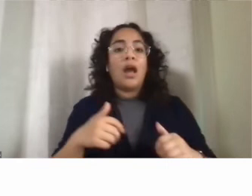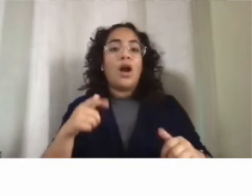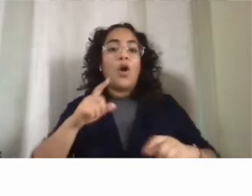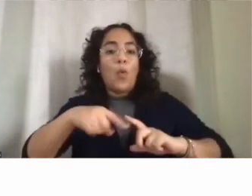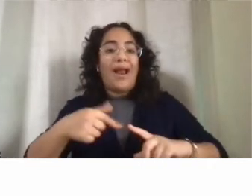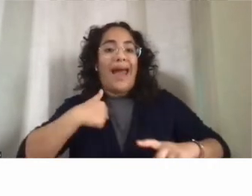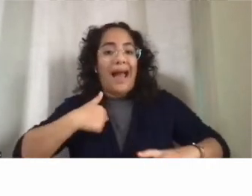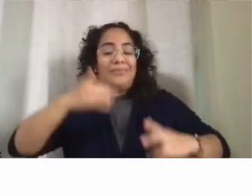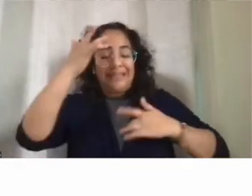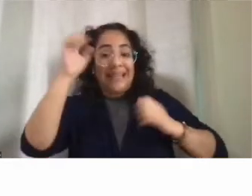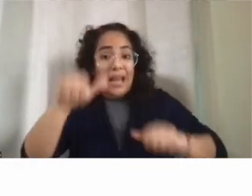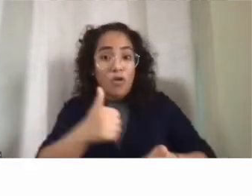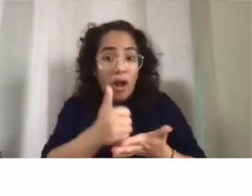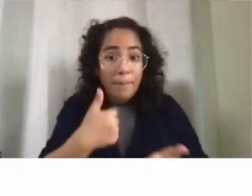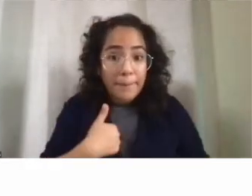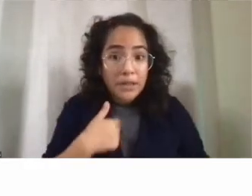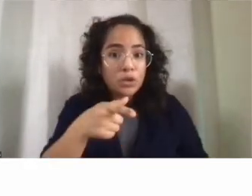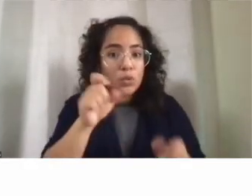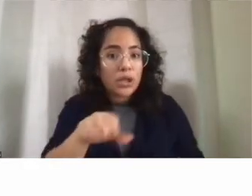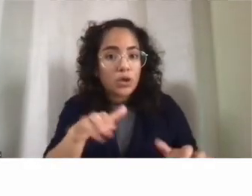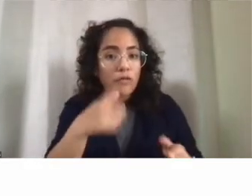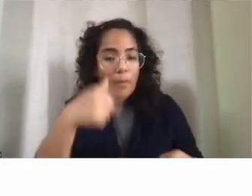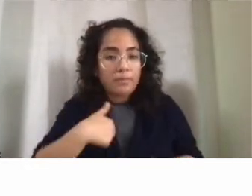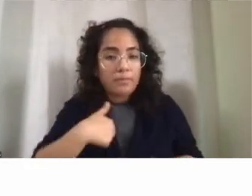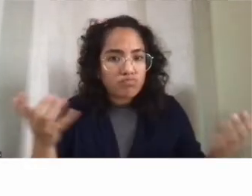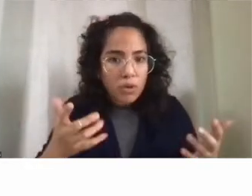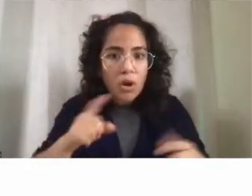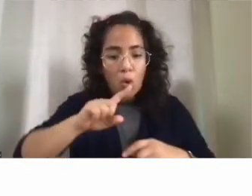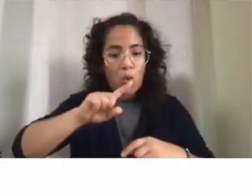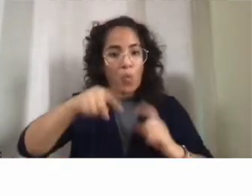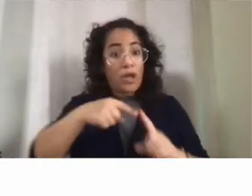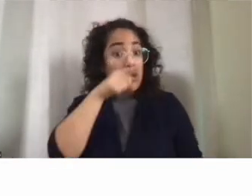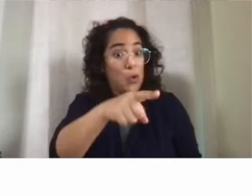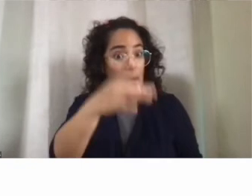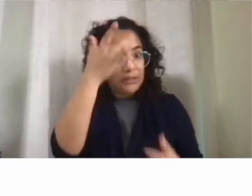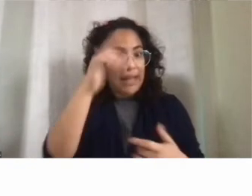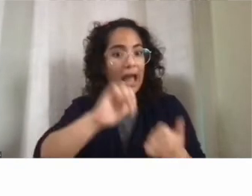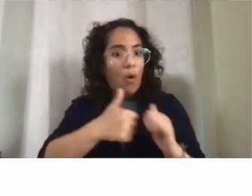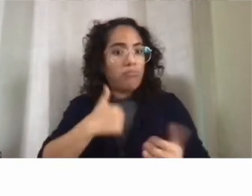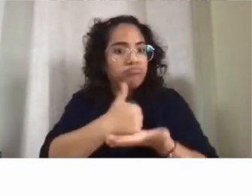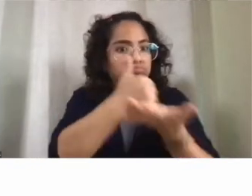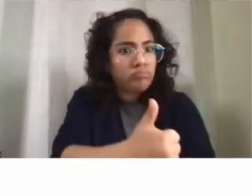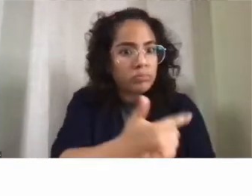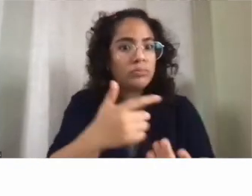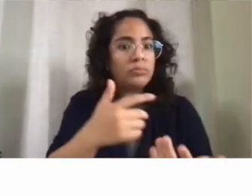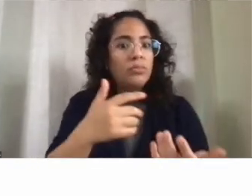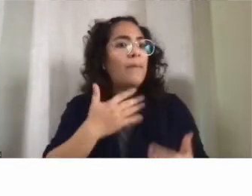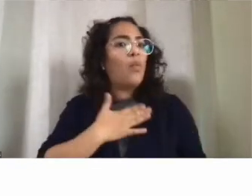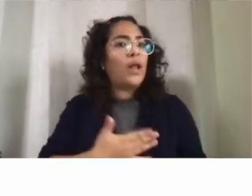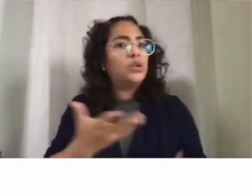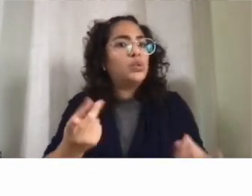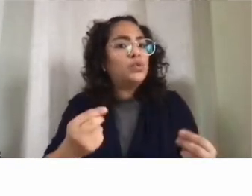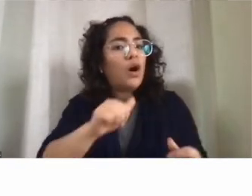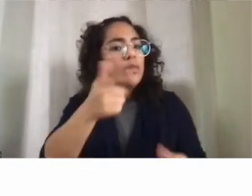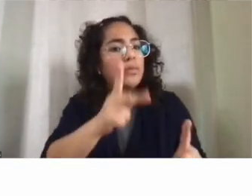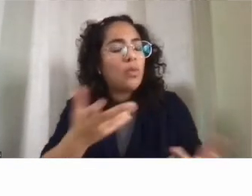for me? So, and when you are sick, how can I help you? And what am I willing to do for others? These are